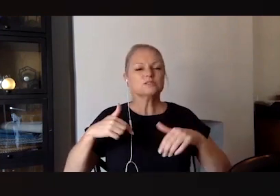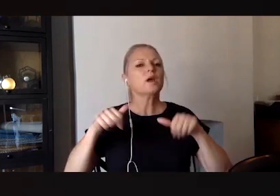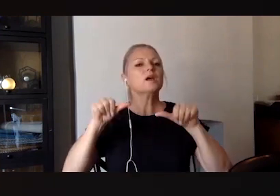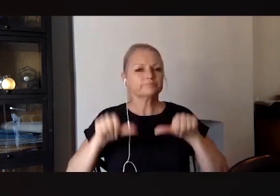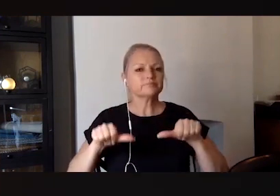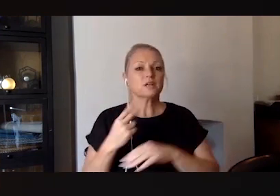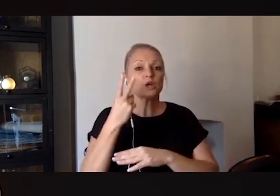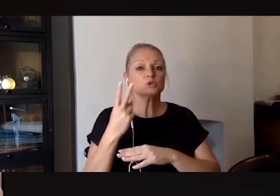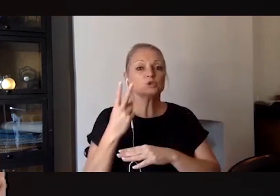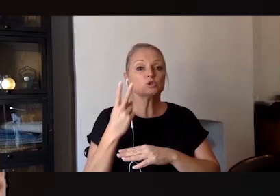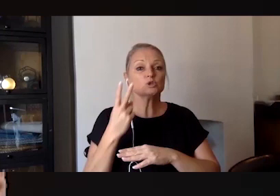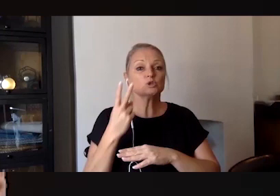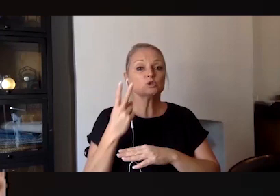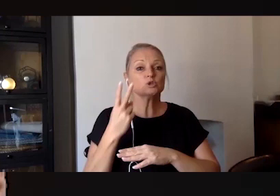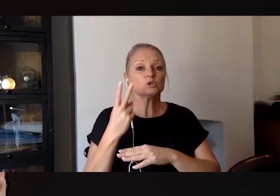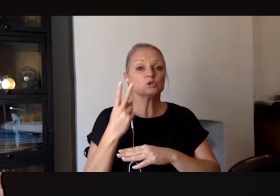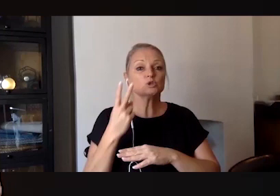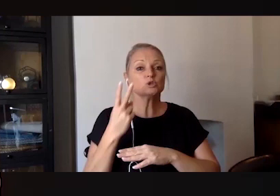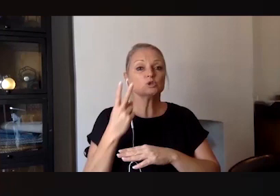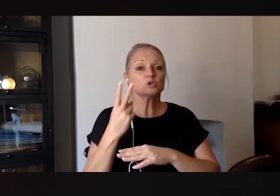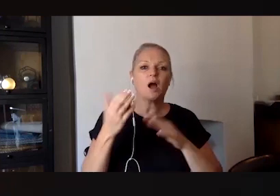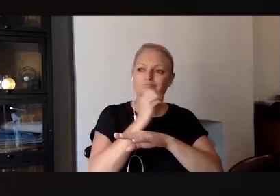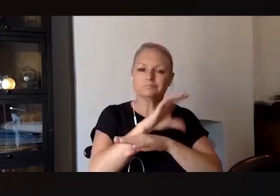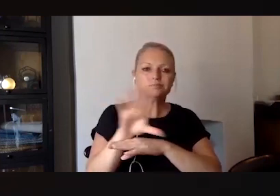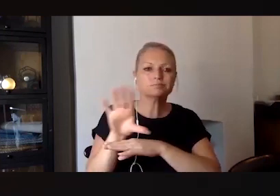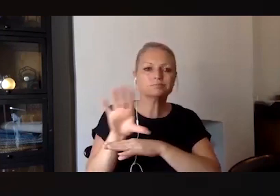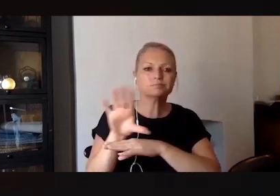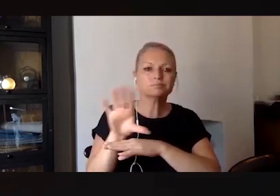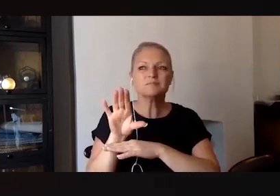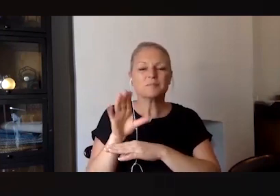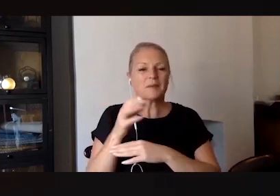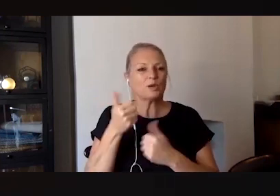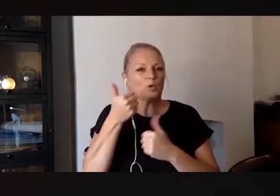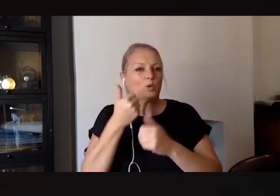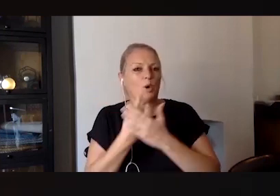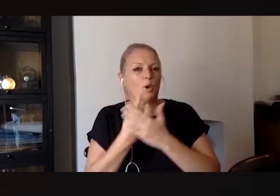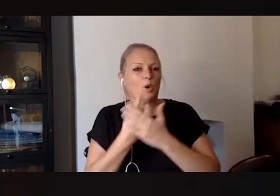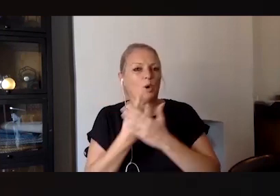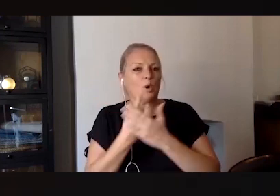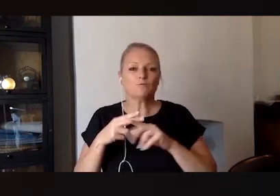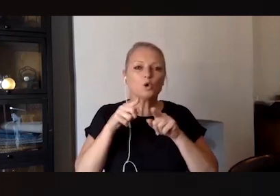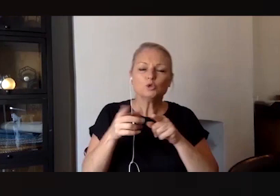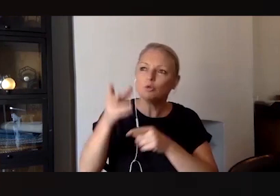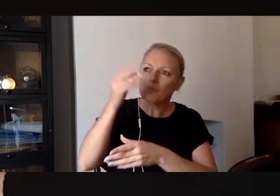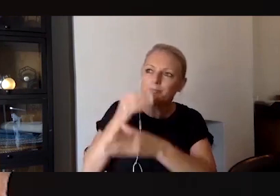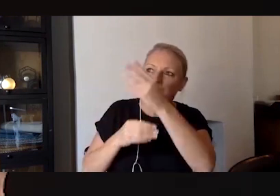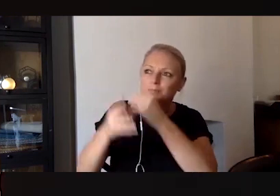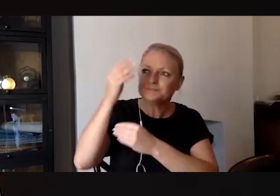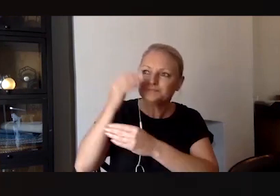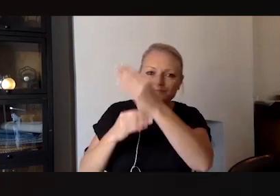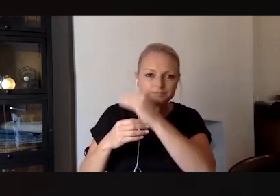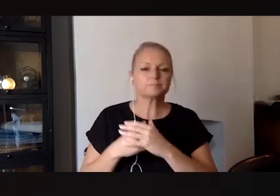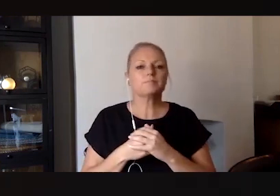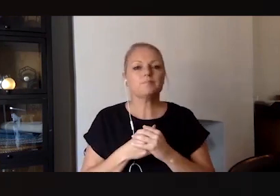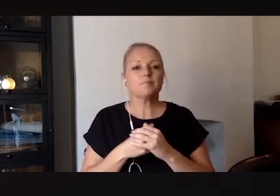sessions are bite-sized learning moments for you. We will look forward to introducing you to some amazing speakers that